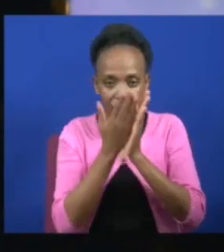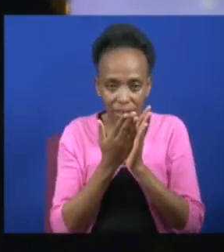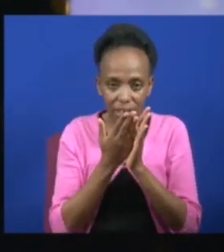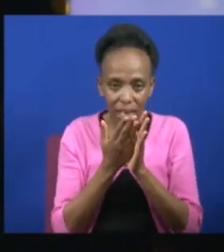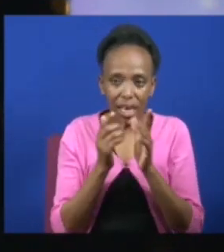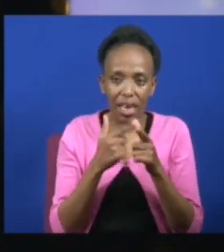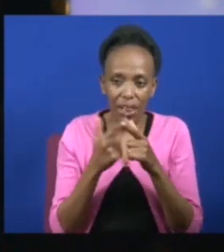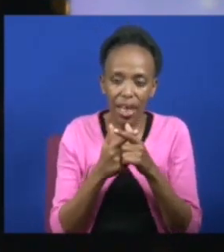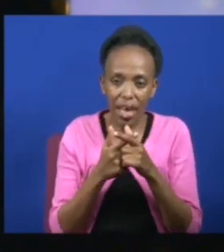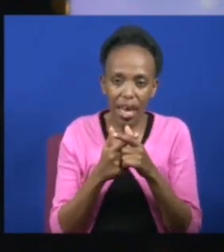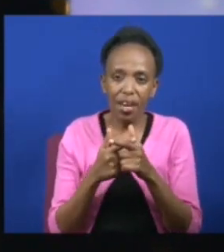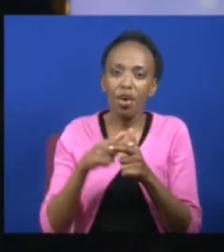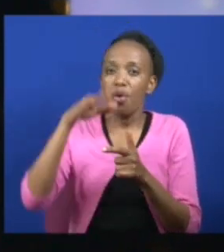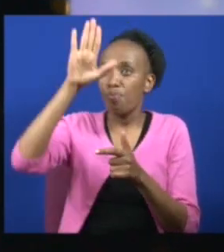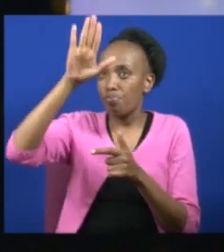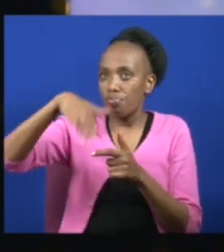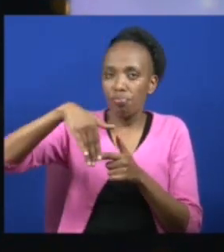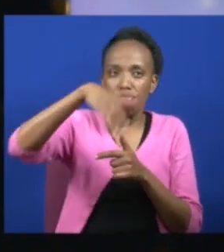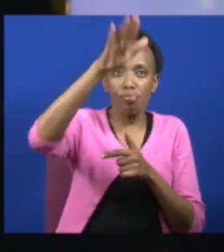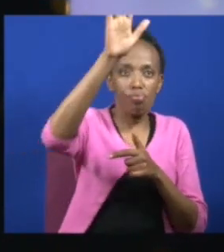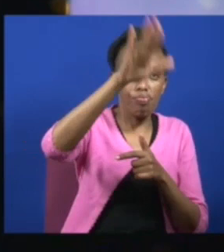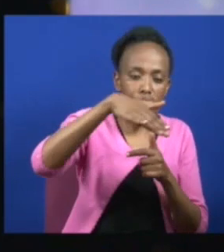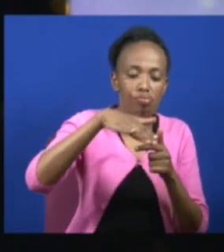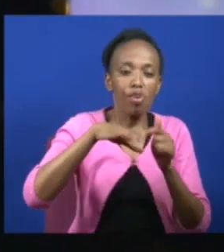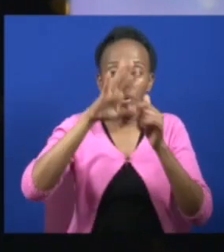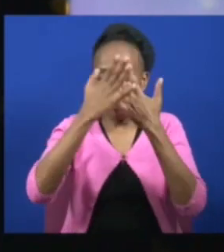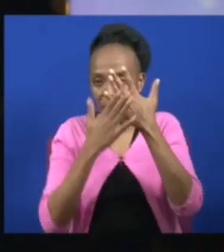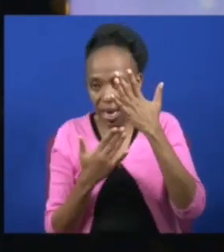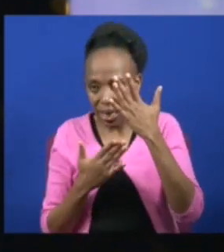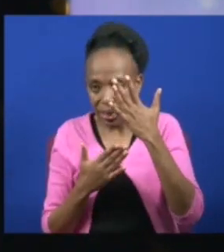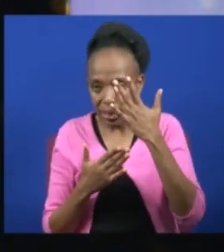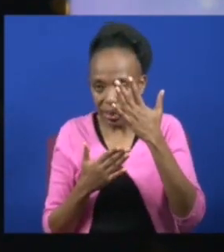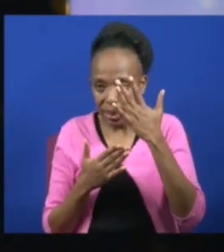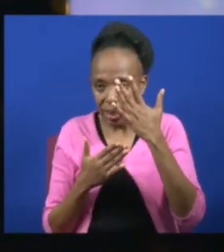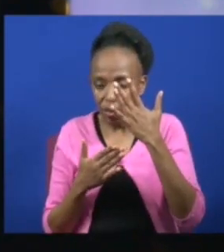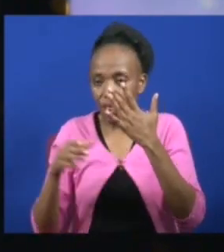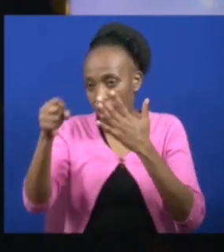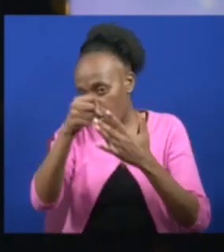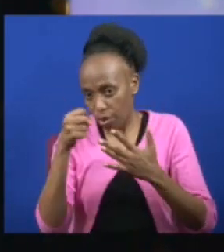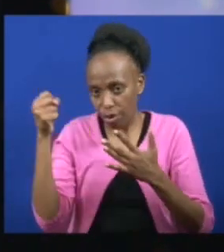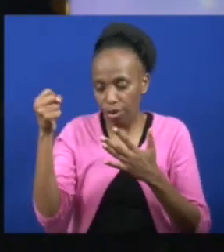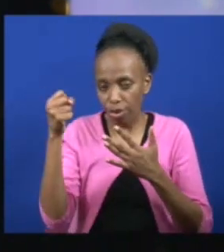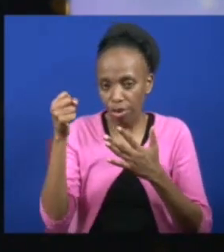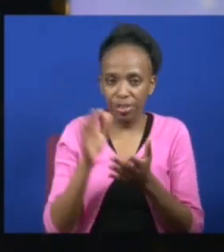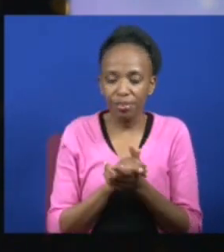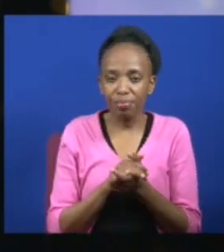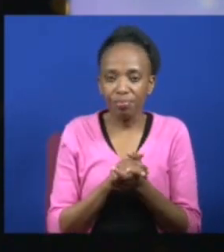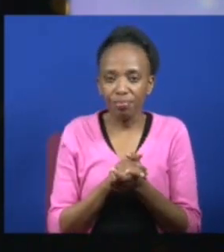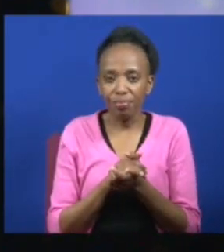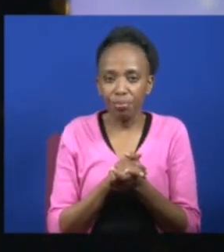and apply some of the blood on the sides and the tops of the door frames of the